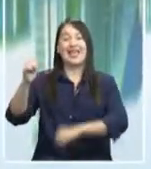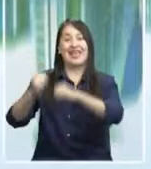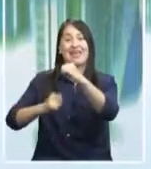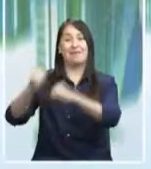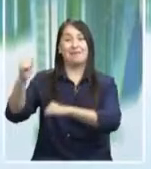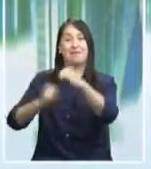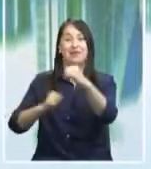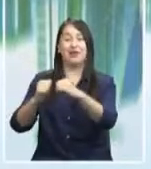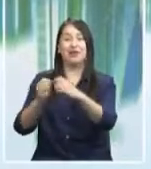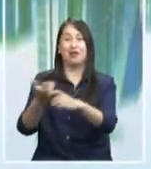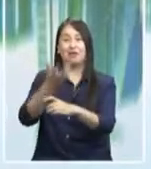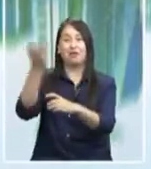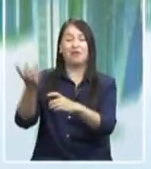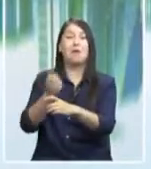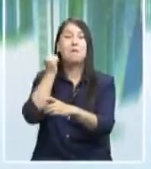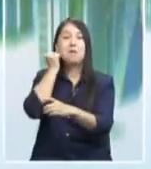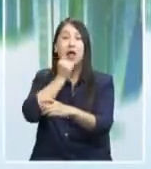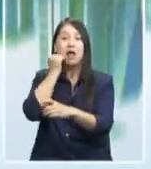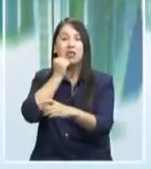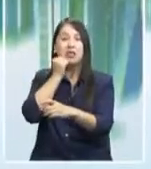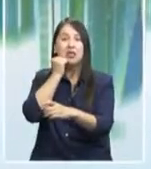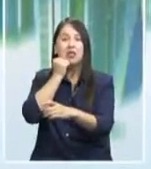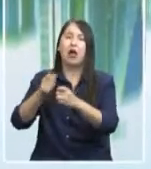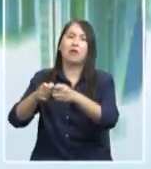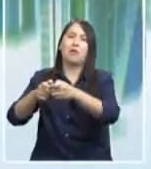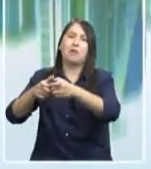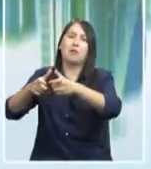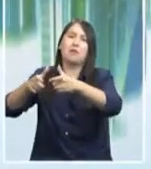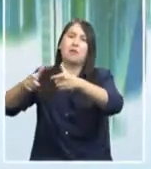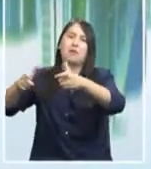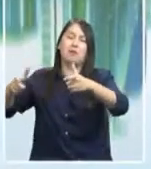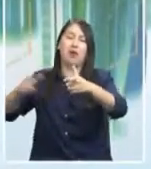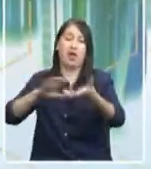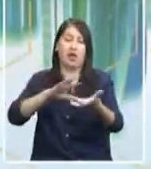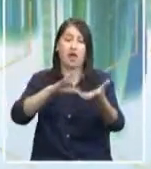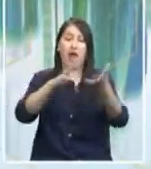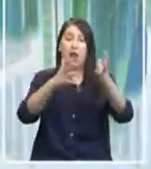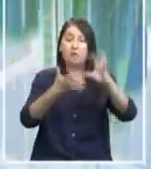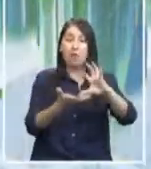world because they want to make money.